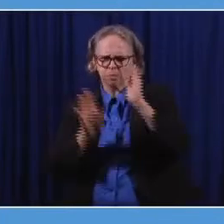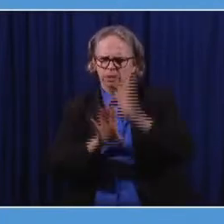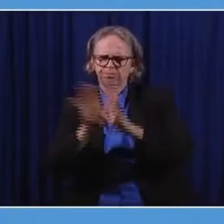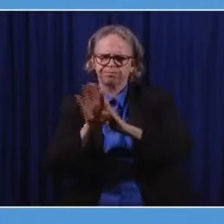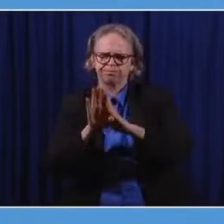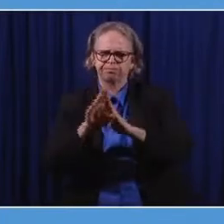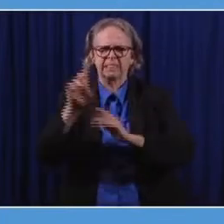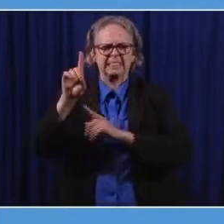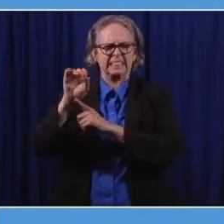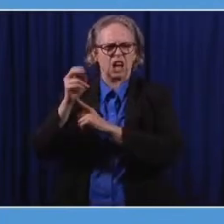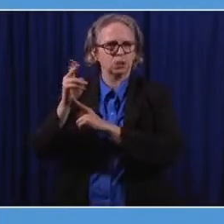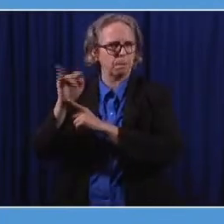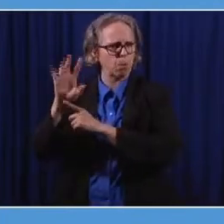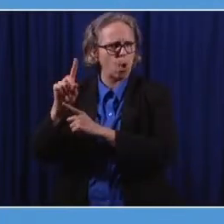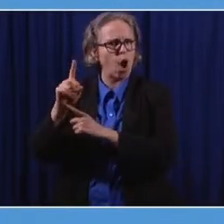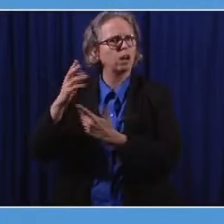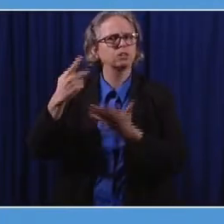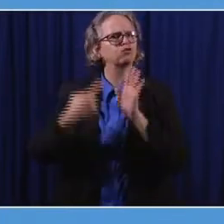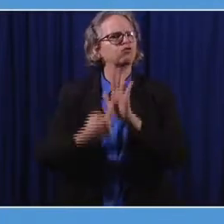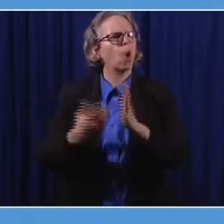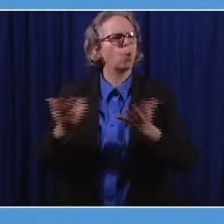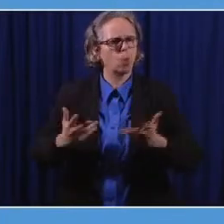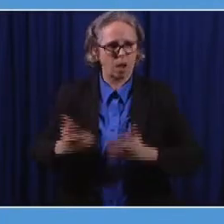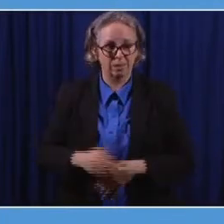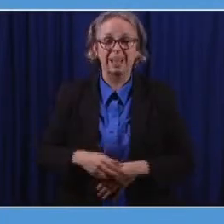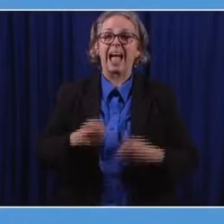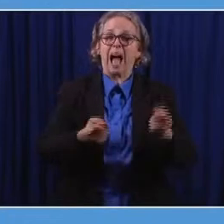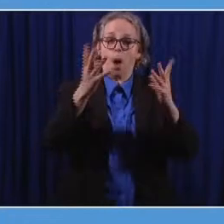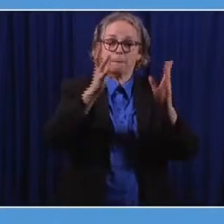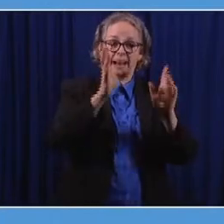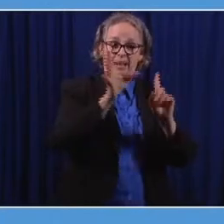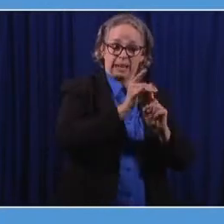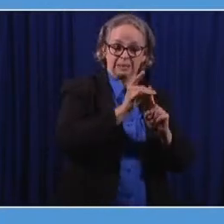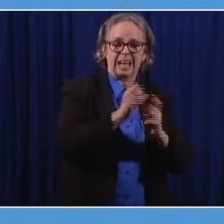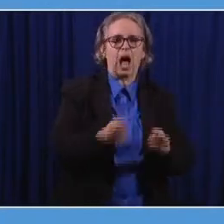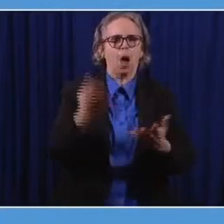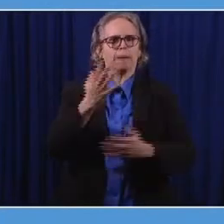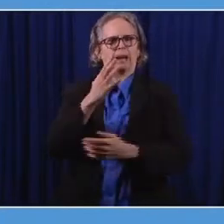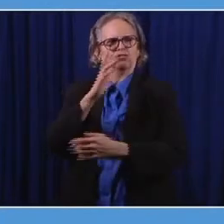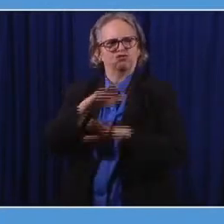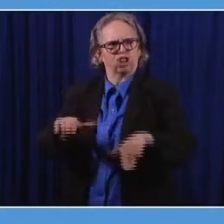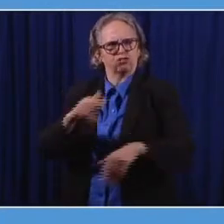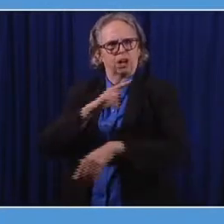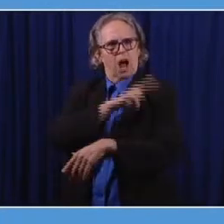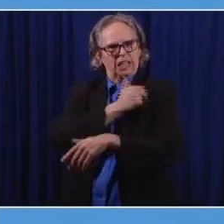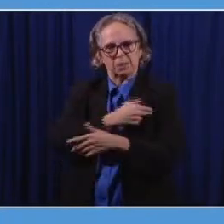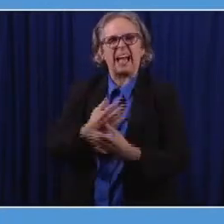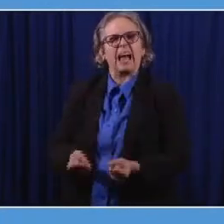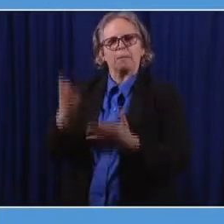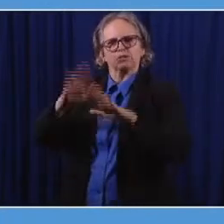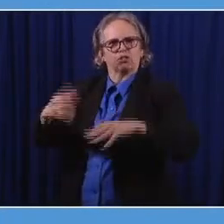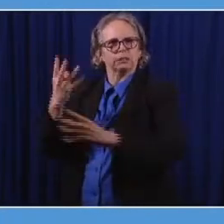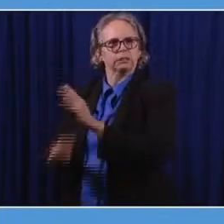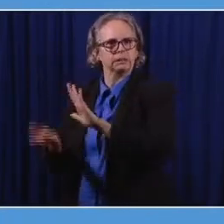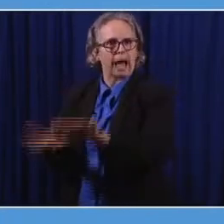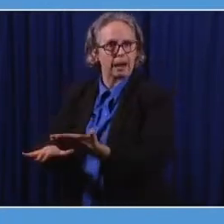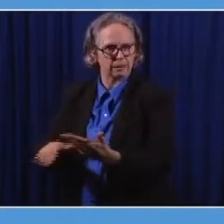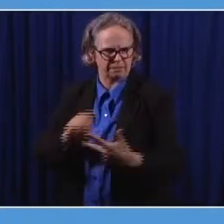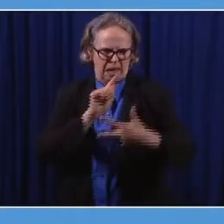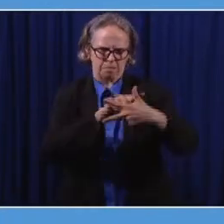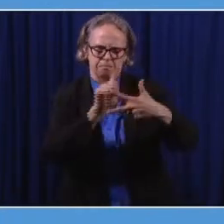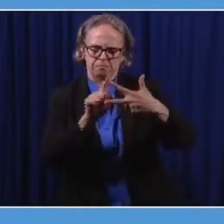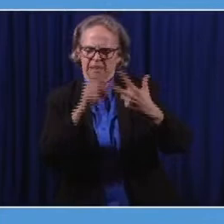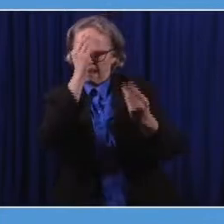includes information about cases, hospitalizations, and deaths. One of the more troubling statistics, and there are a lot of statistics, and I'm going to ask